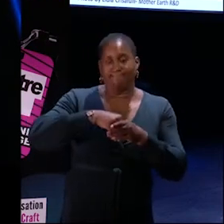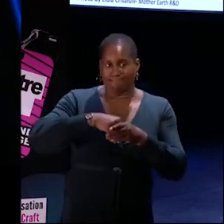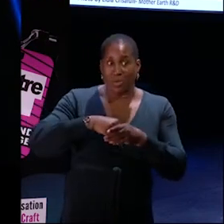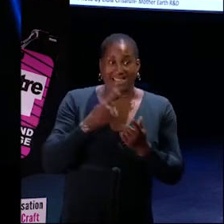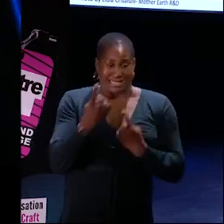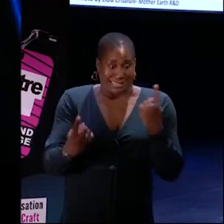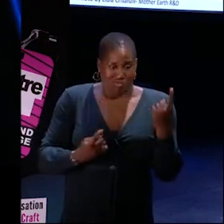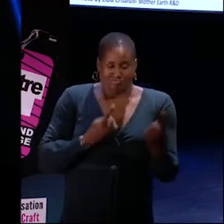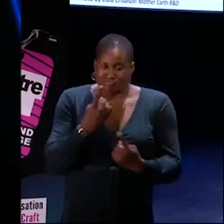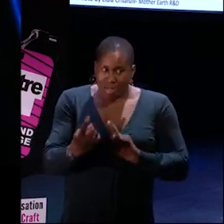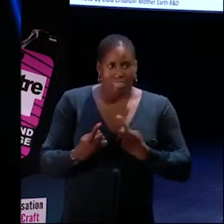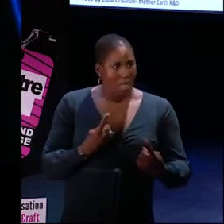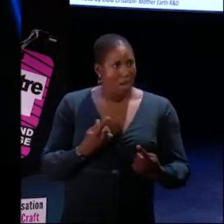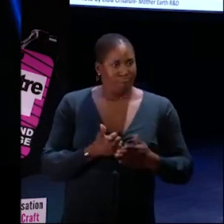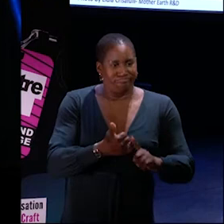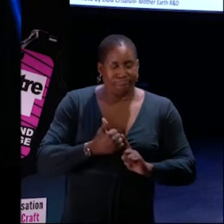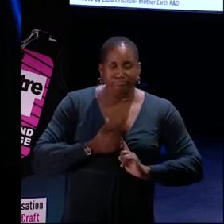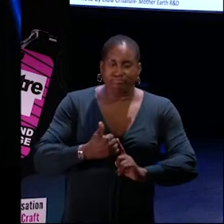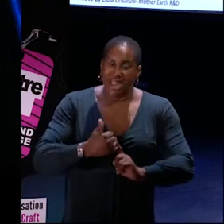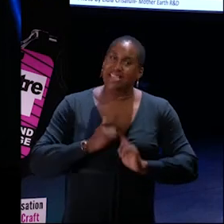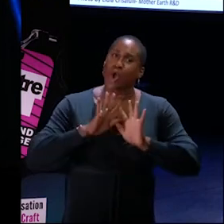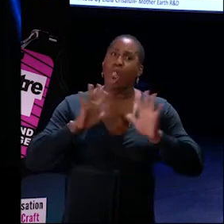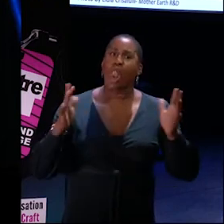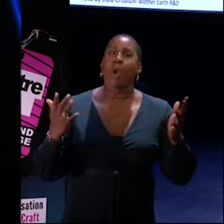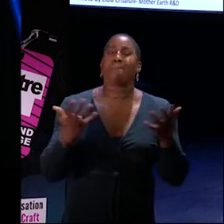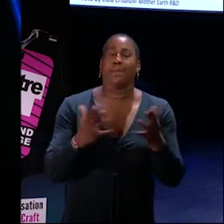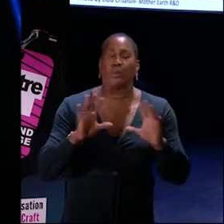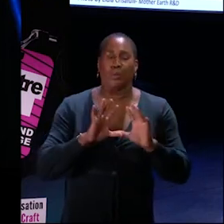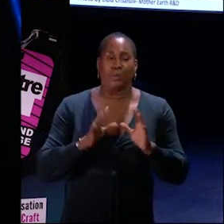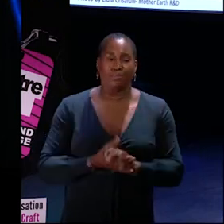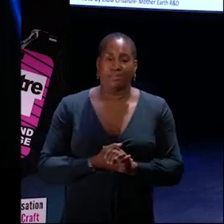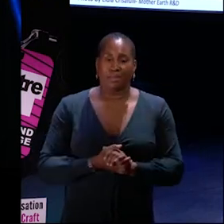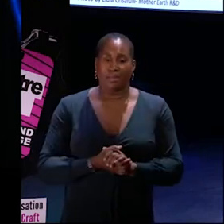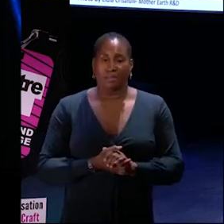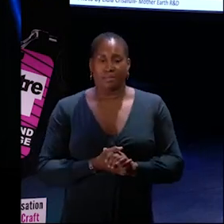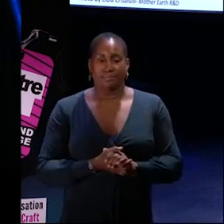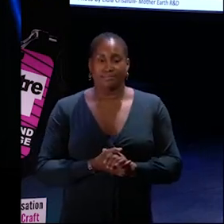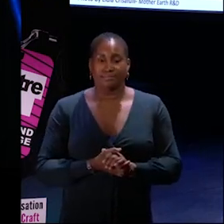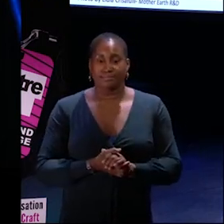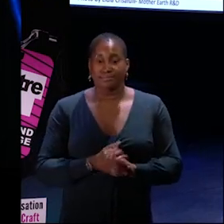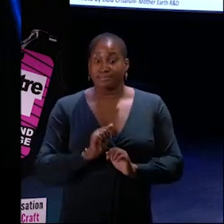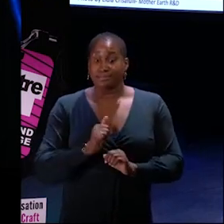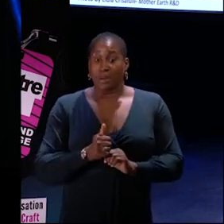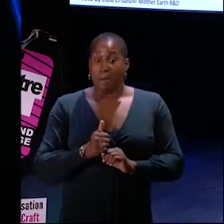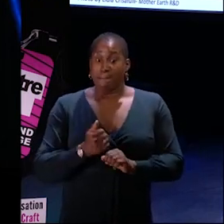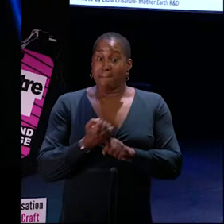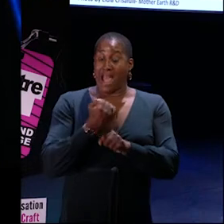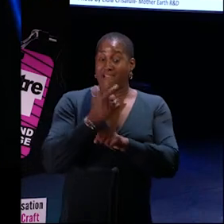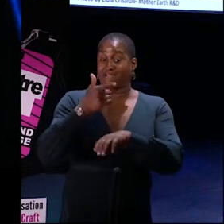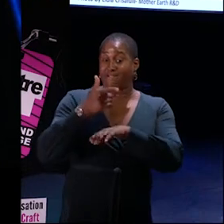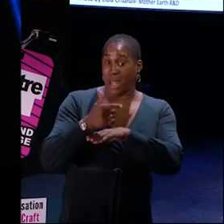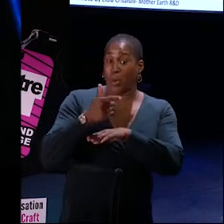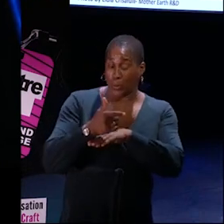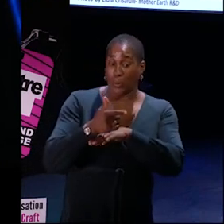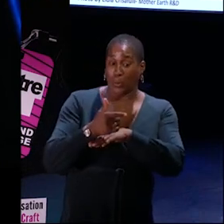global. So on that, we made a film version